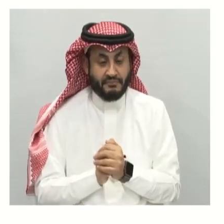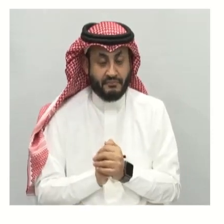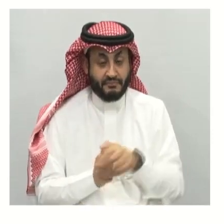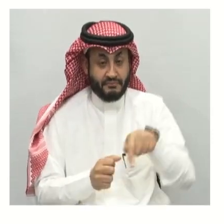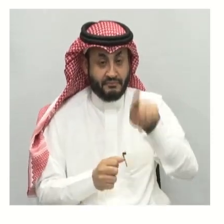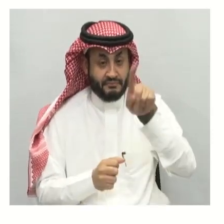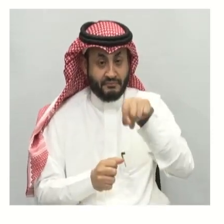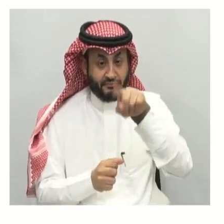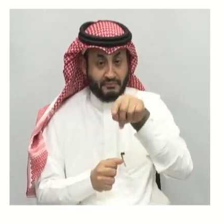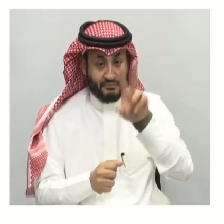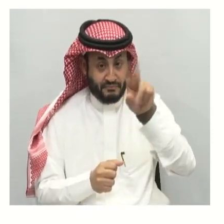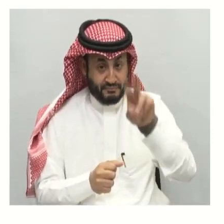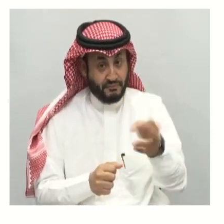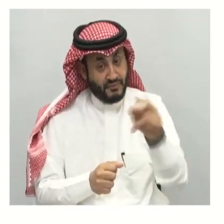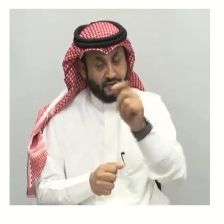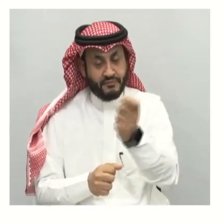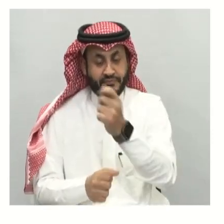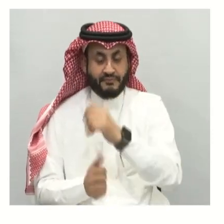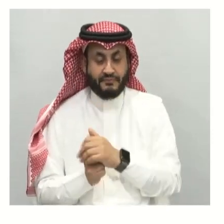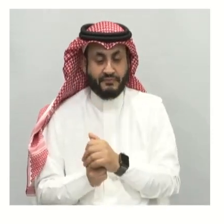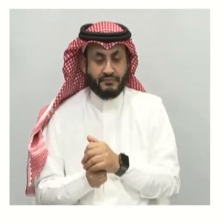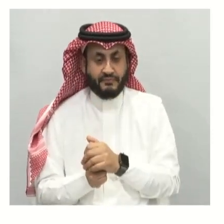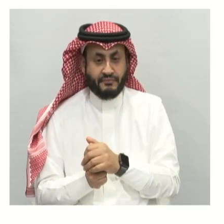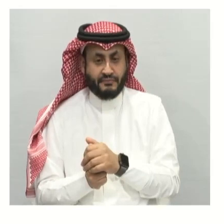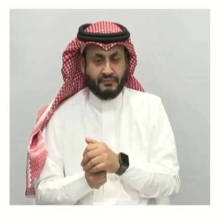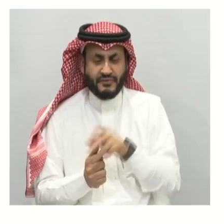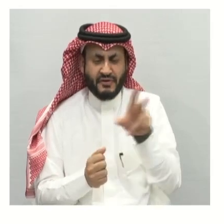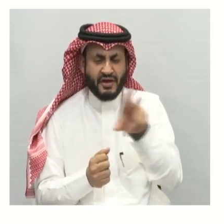Uppercase M. Lowercase m.